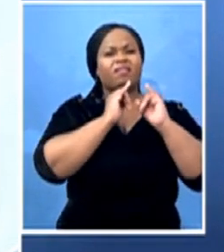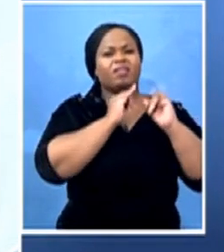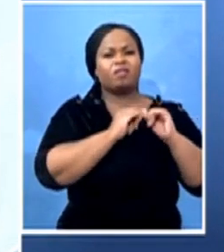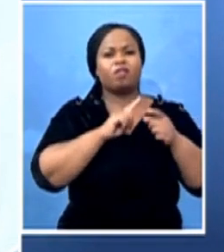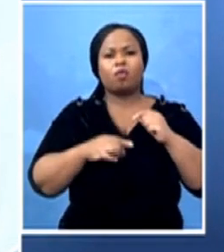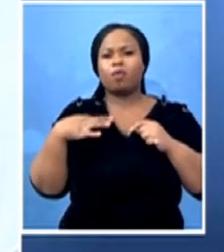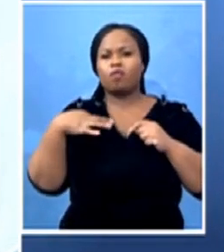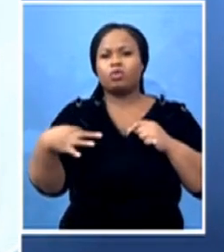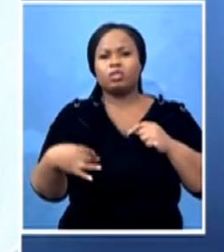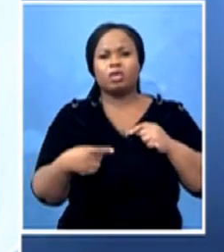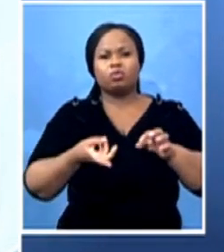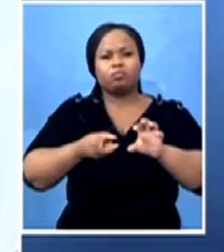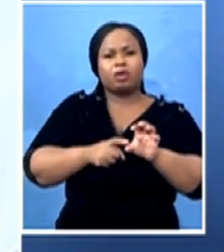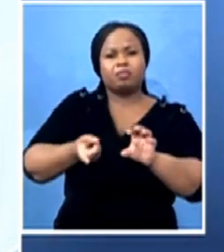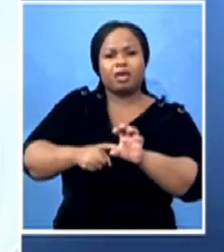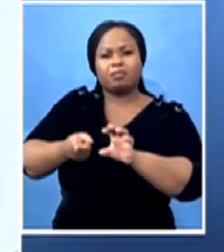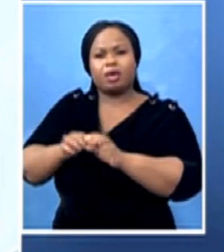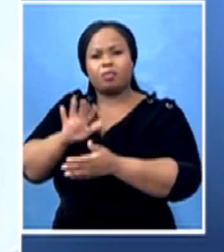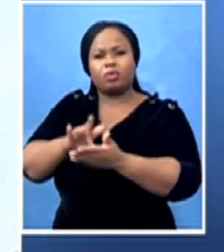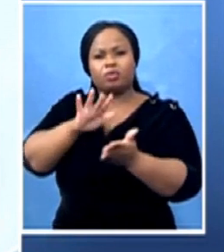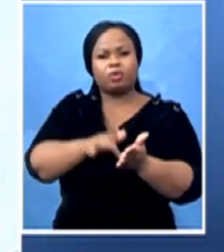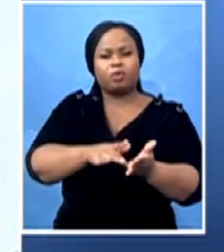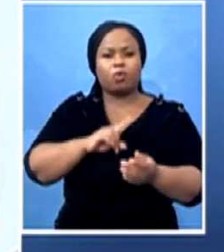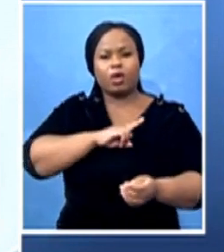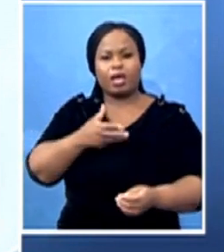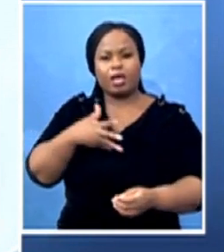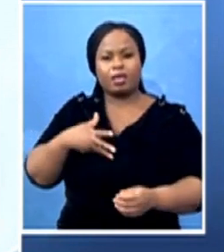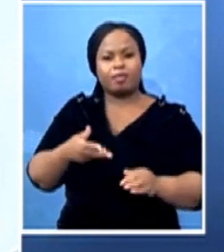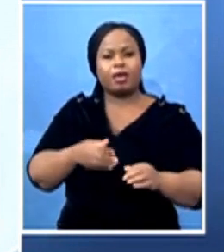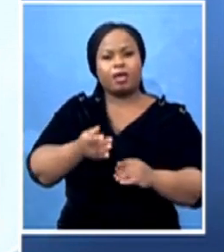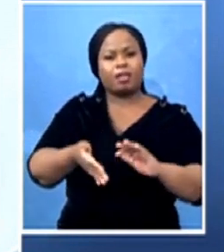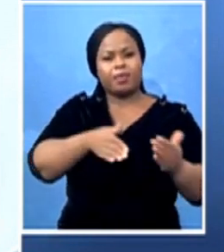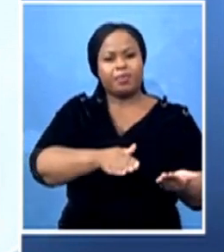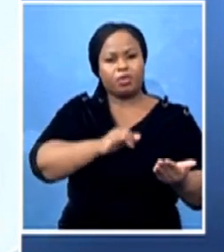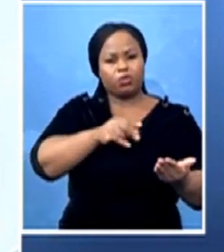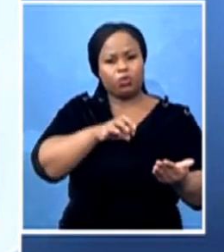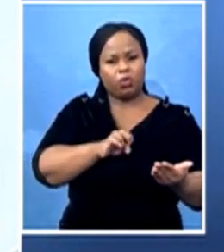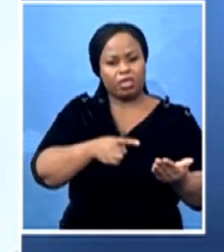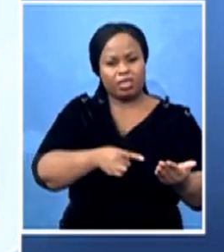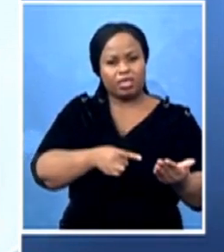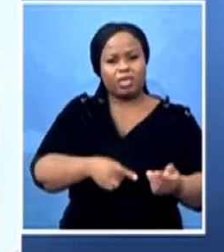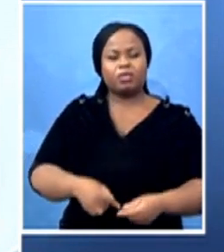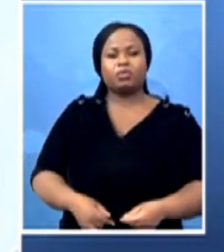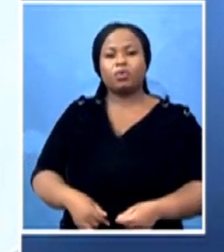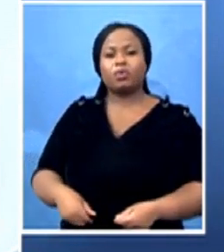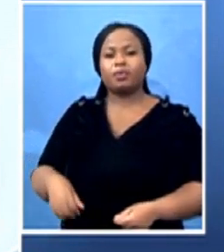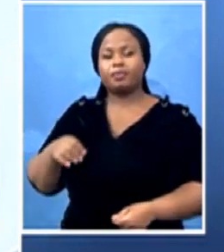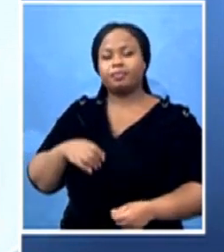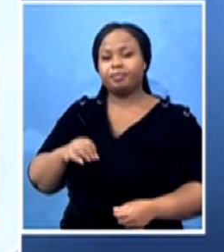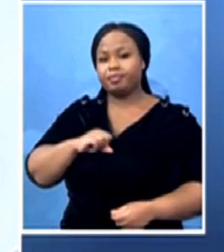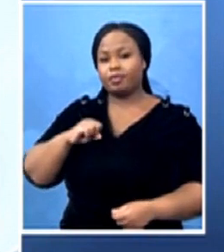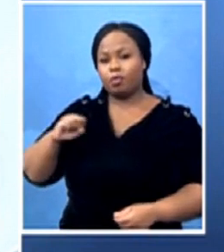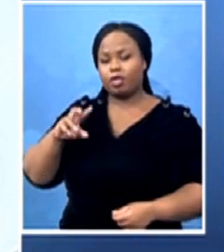left by our mother. Now, Comrade Nosivue and I have noticed that our